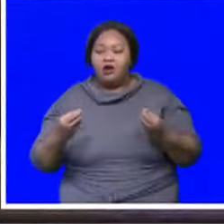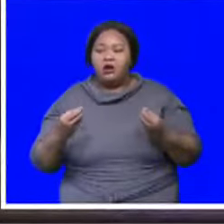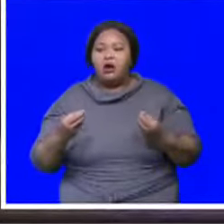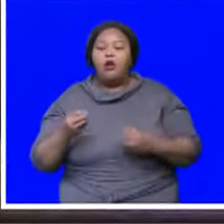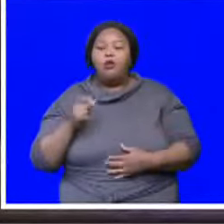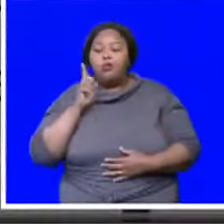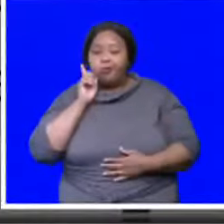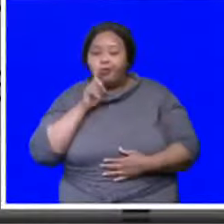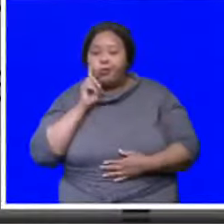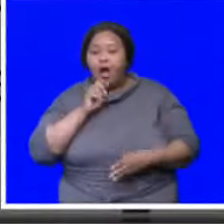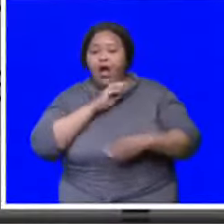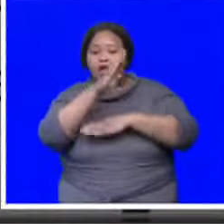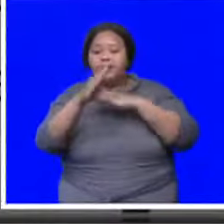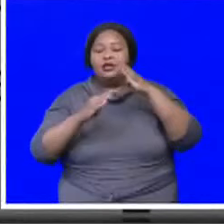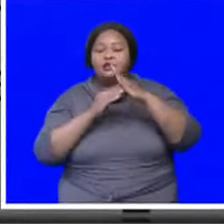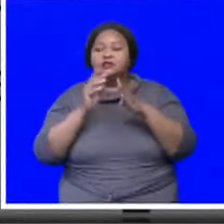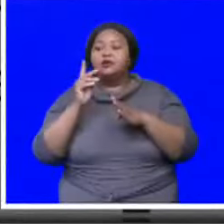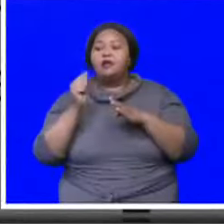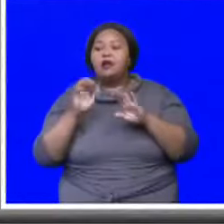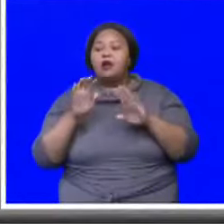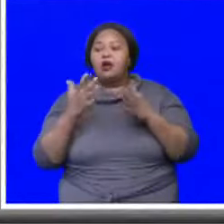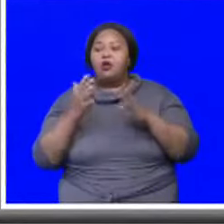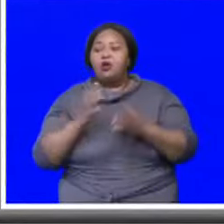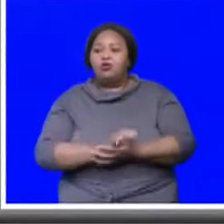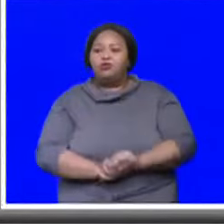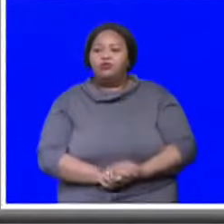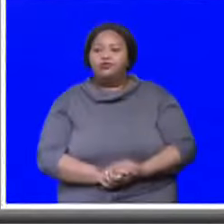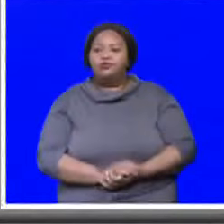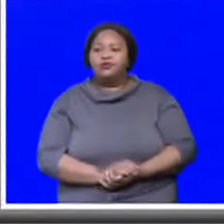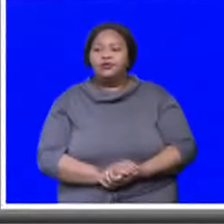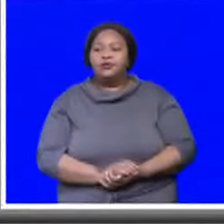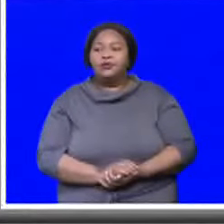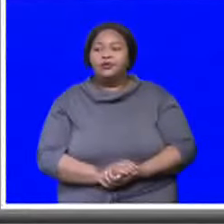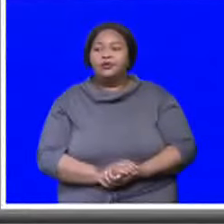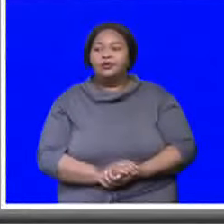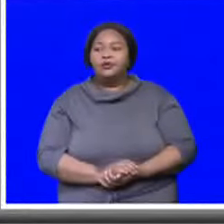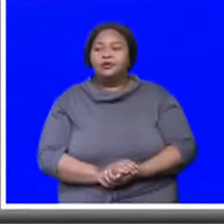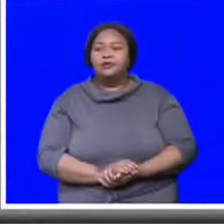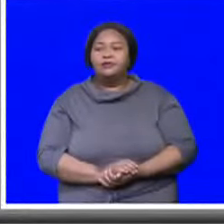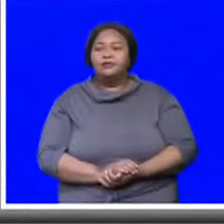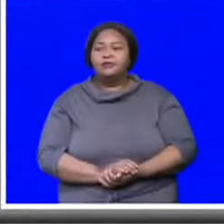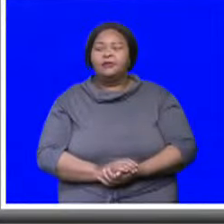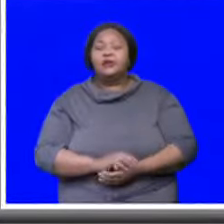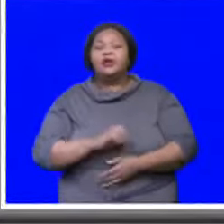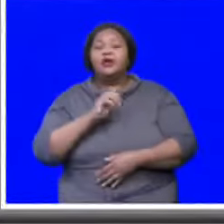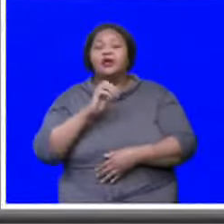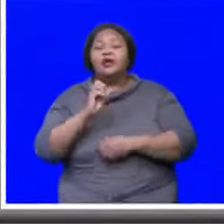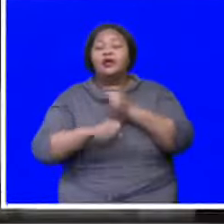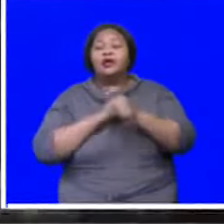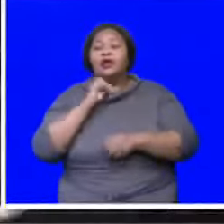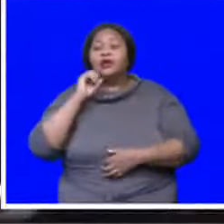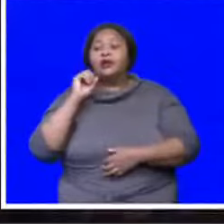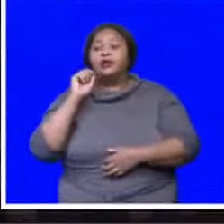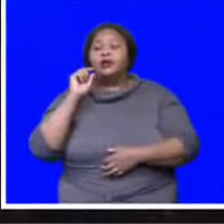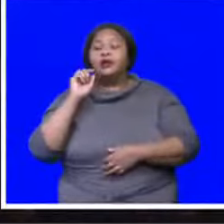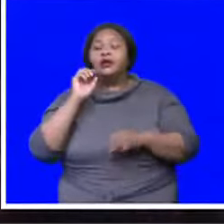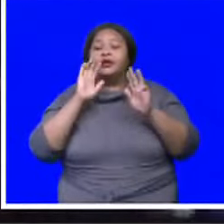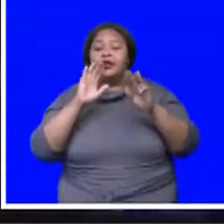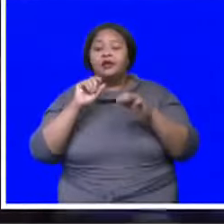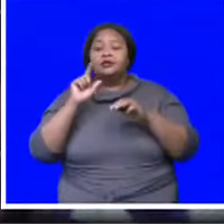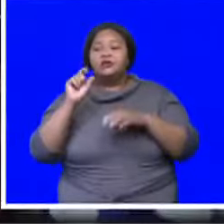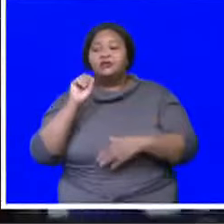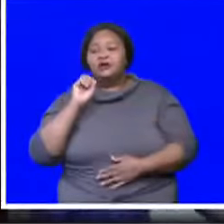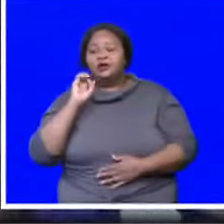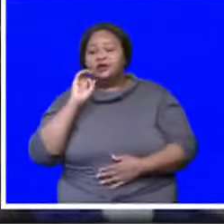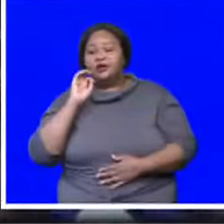Central Bank, Eswatini launched the national currency in Lilangeni as a legal tender in 1974. For